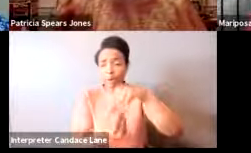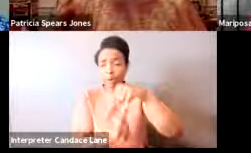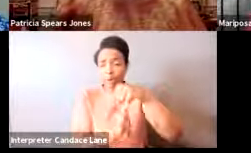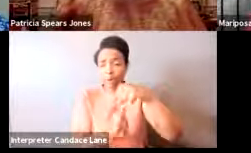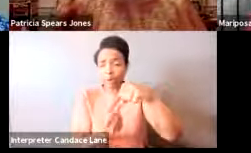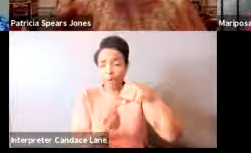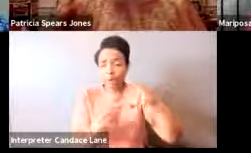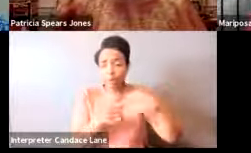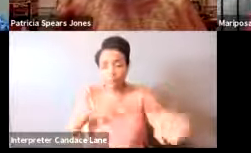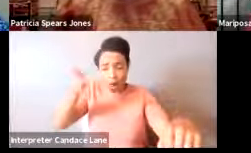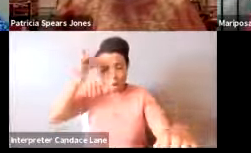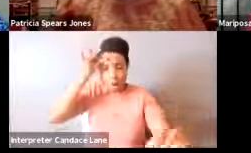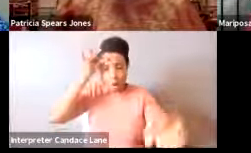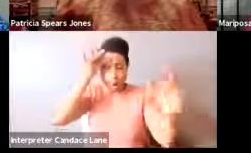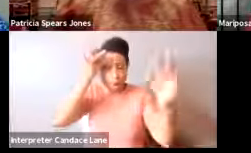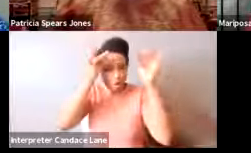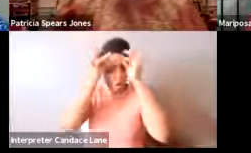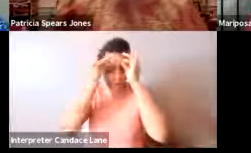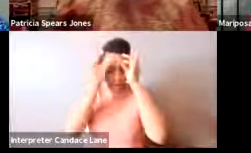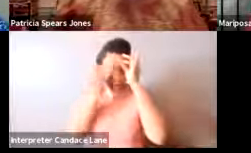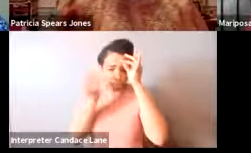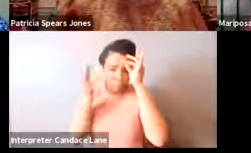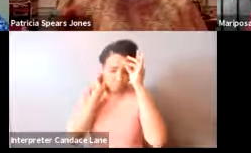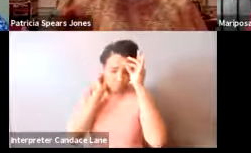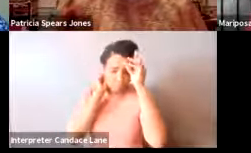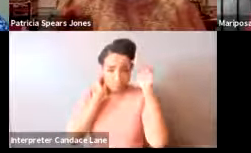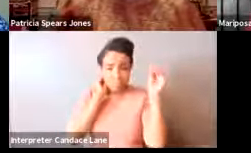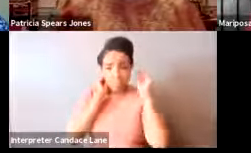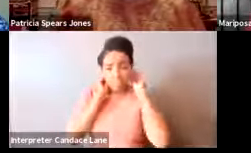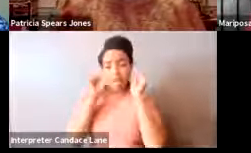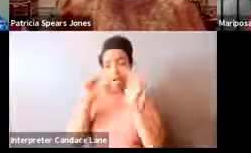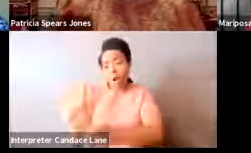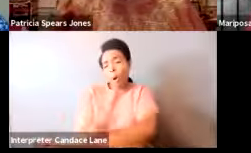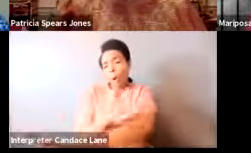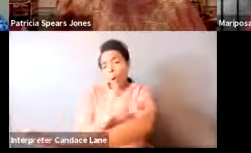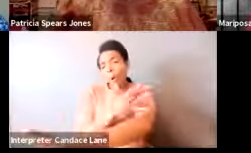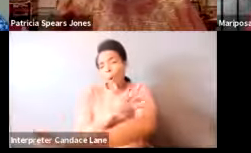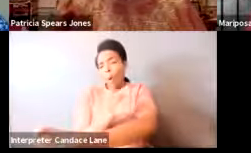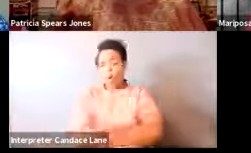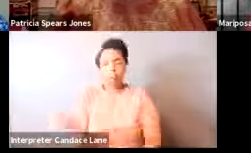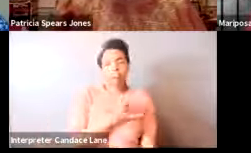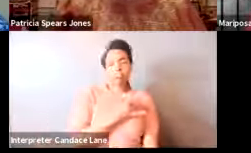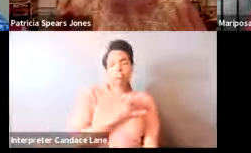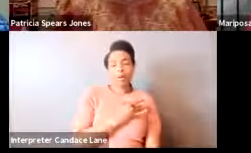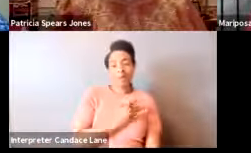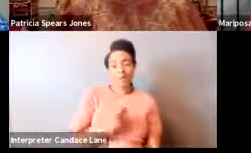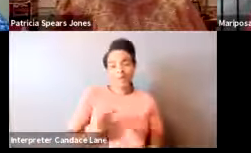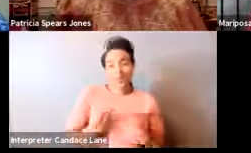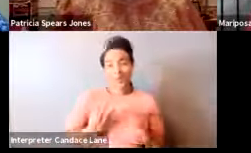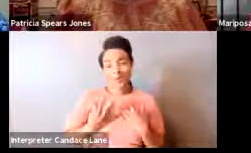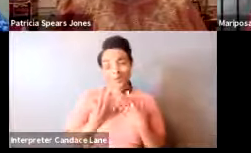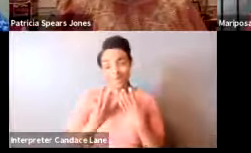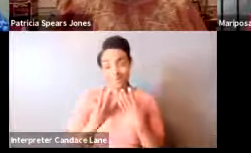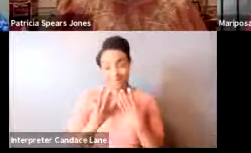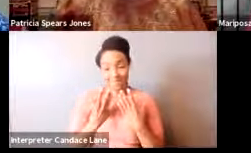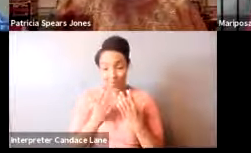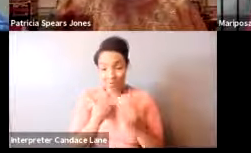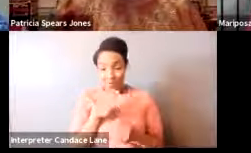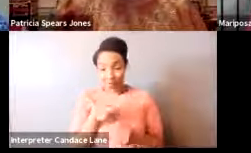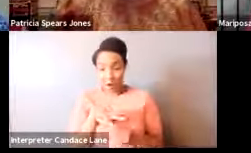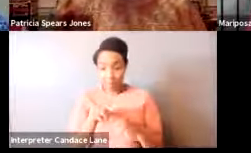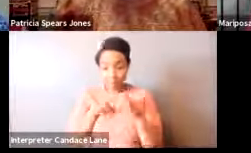memorables, choruses repeated, trails of tenderness and terror. Woman on the road,